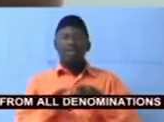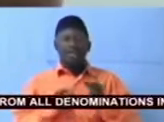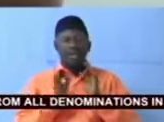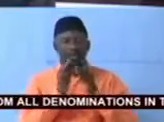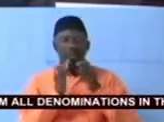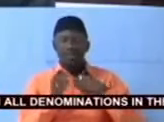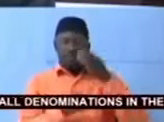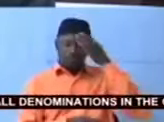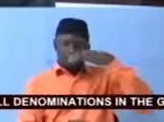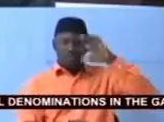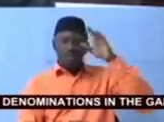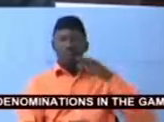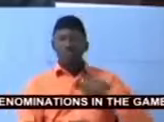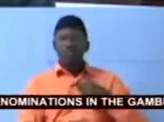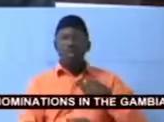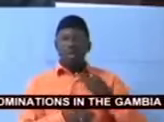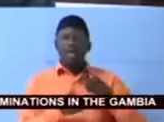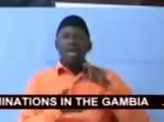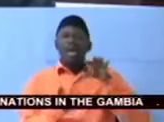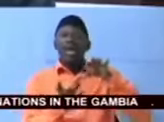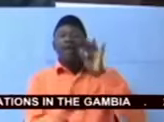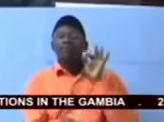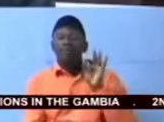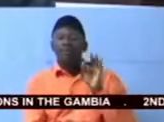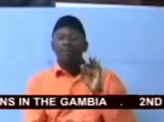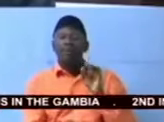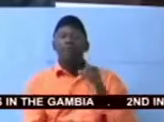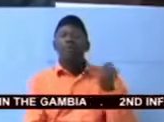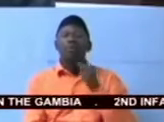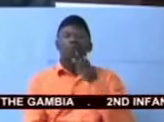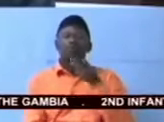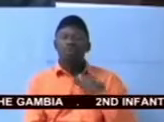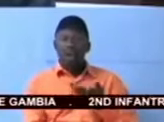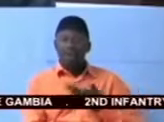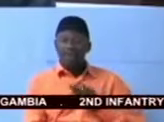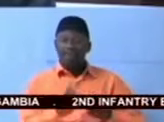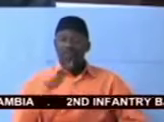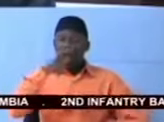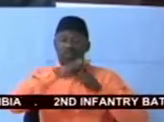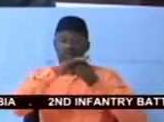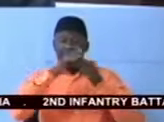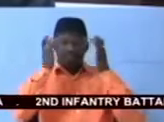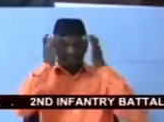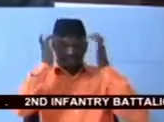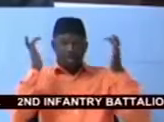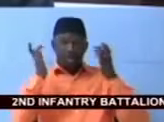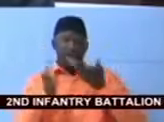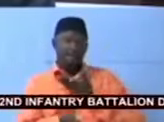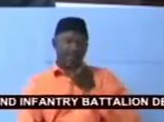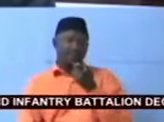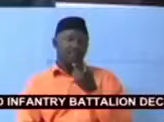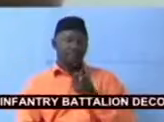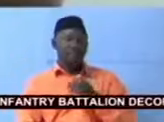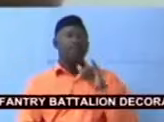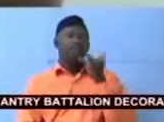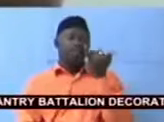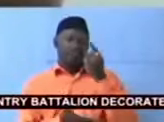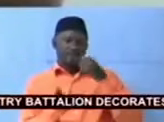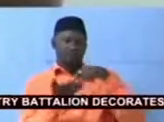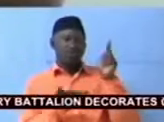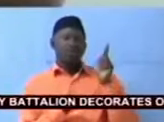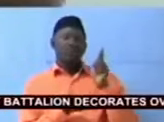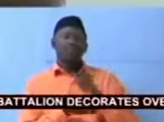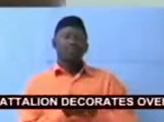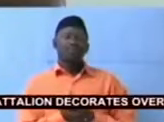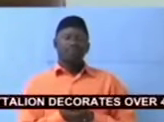Bon na nga wax commission mi ne bo gisee ñu jël la liggéey de dañ sukkandiku ci yow sa xam xam. That is correct. And that you were found to be